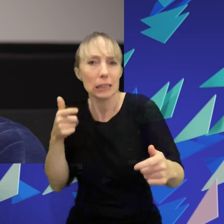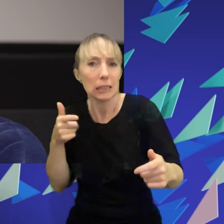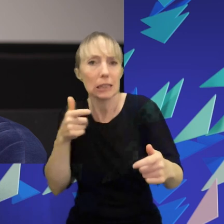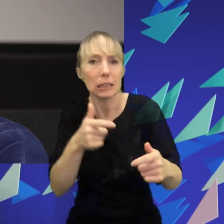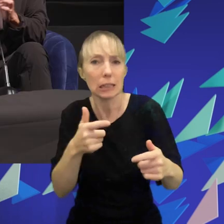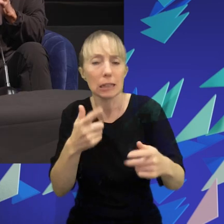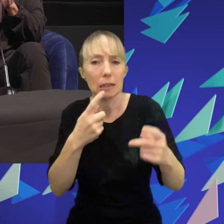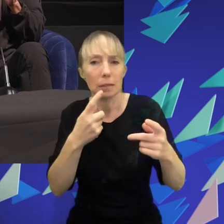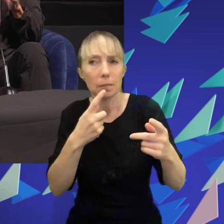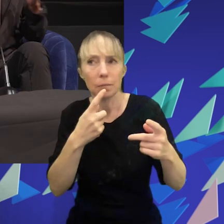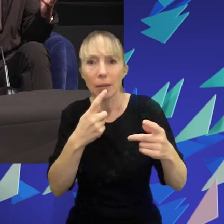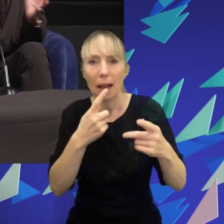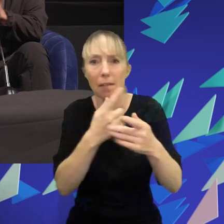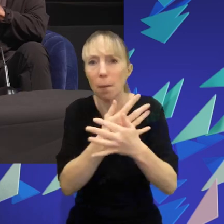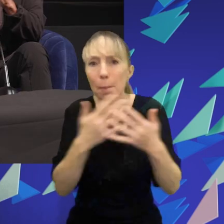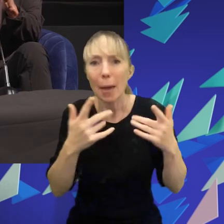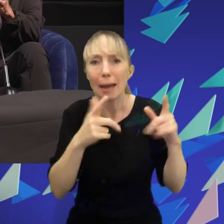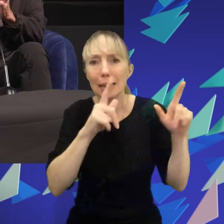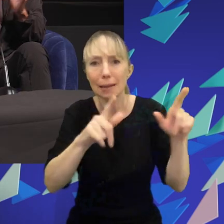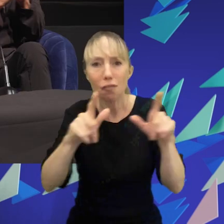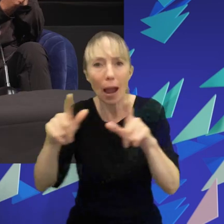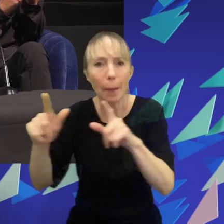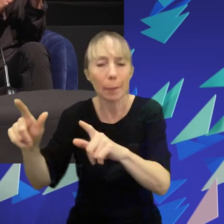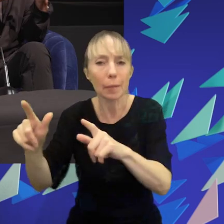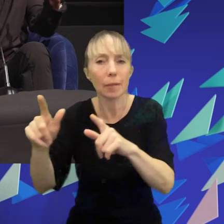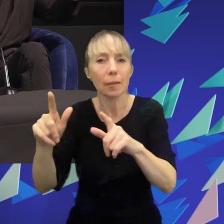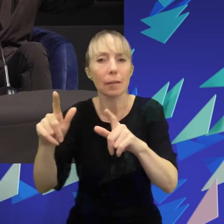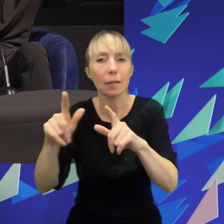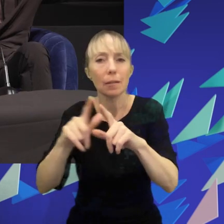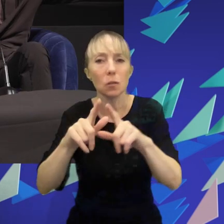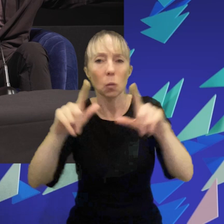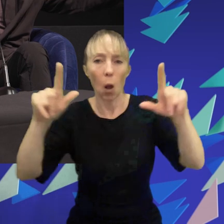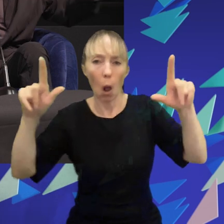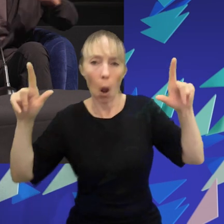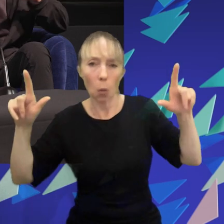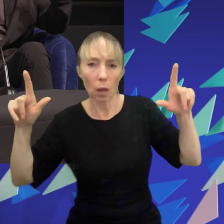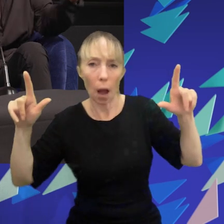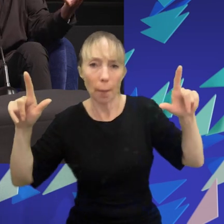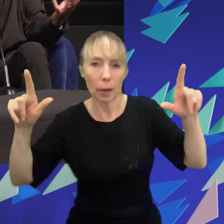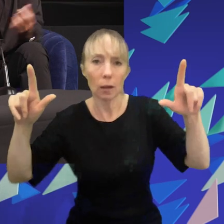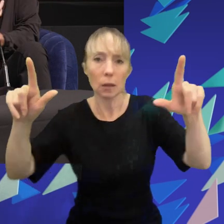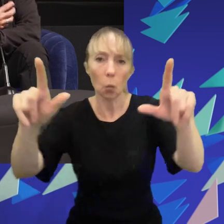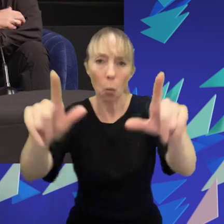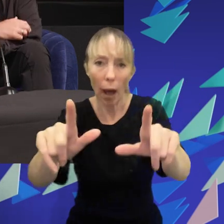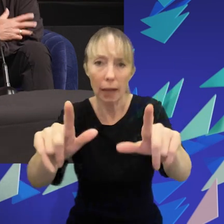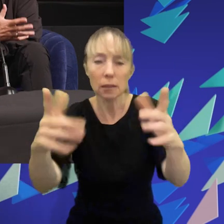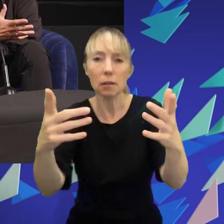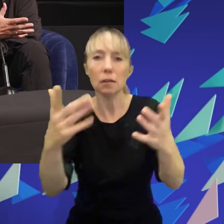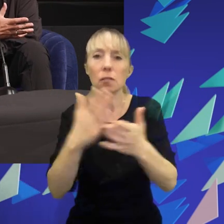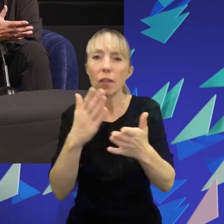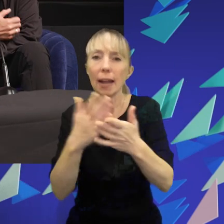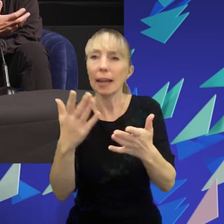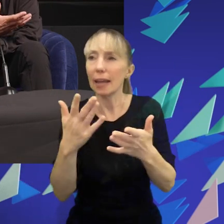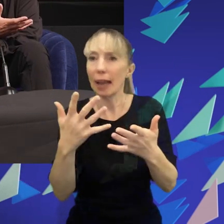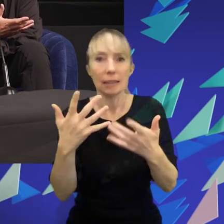many frames or different from a close-up to a wide thing in the same thing, for me, that's